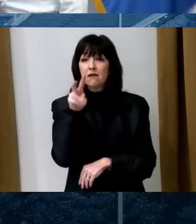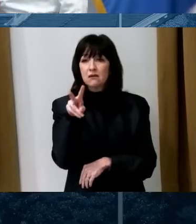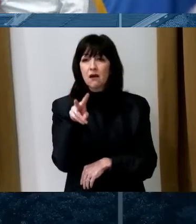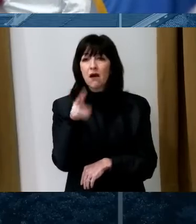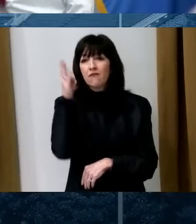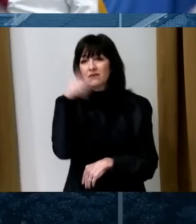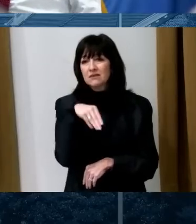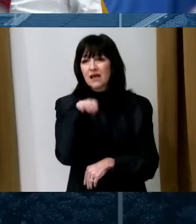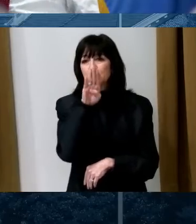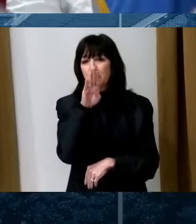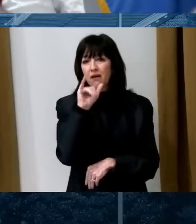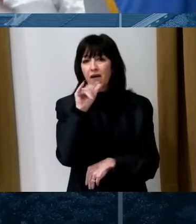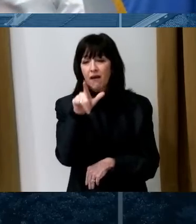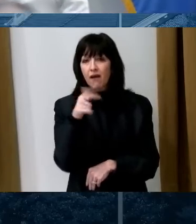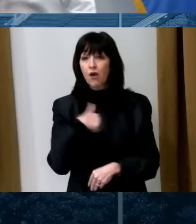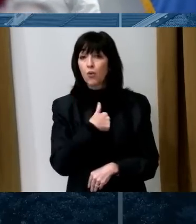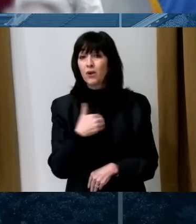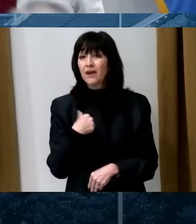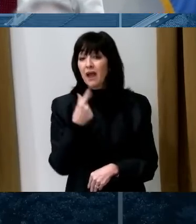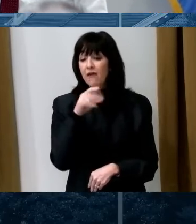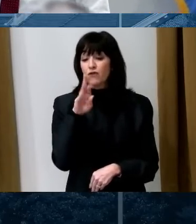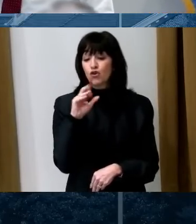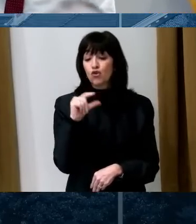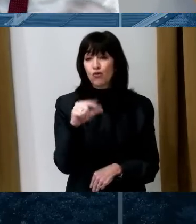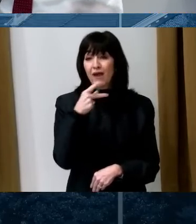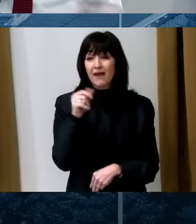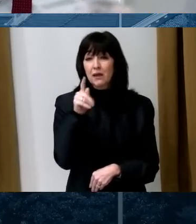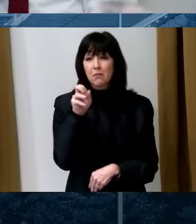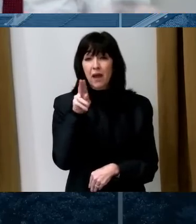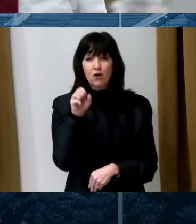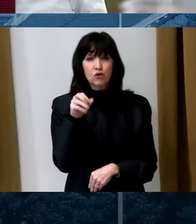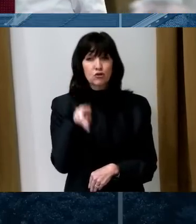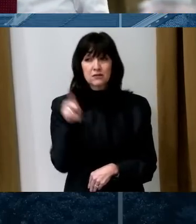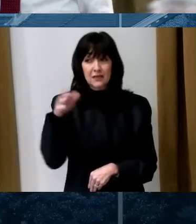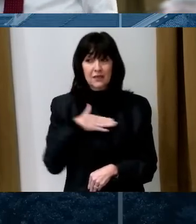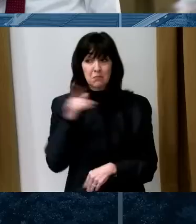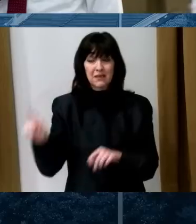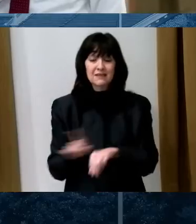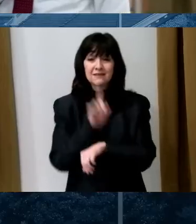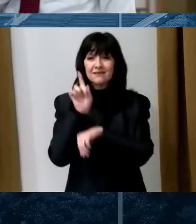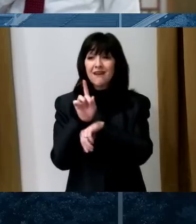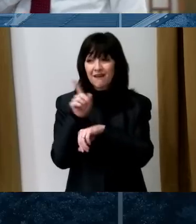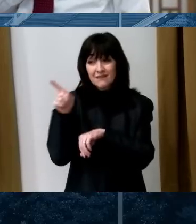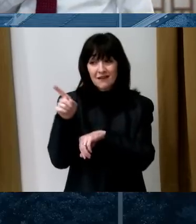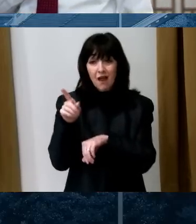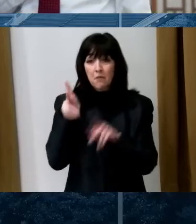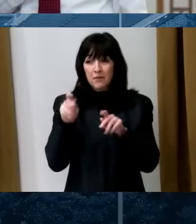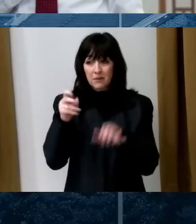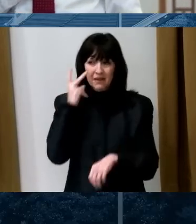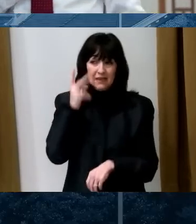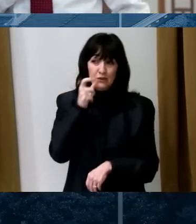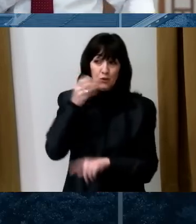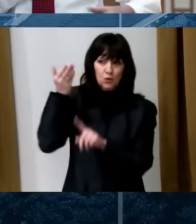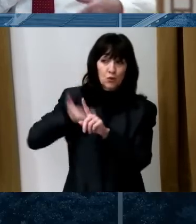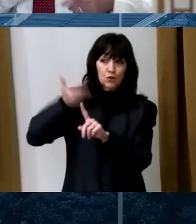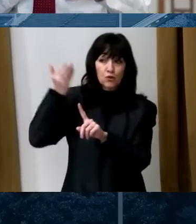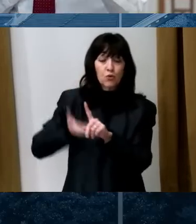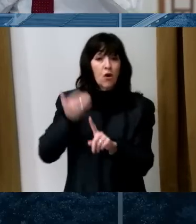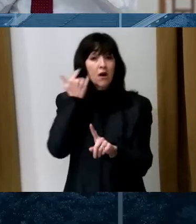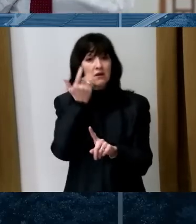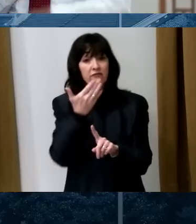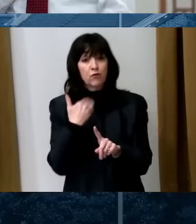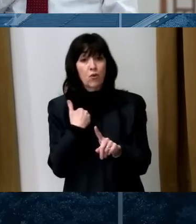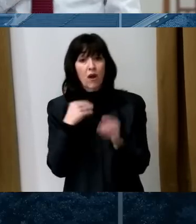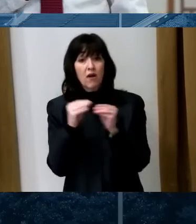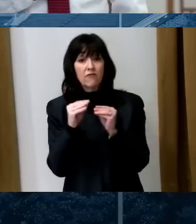de.gov/BIL. We also have Greg Patterson, who's here. Greg, stand up so people who don't know you can see who you are. If you have any